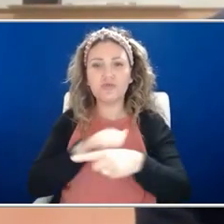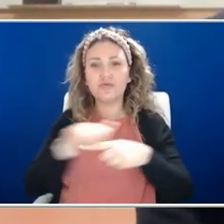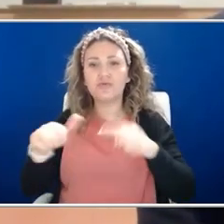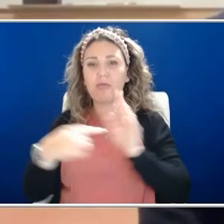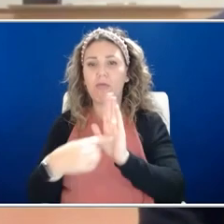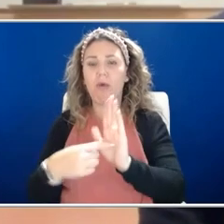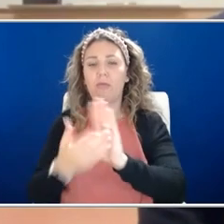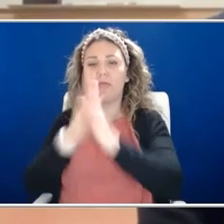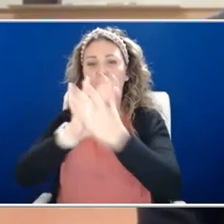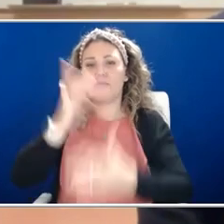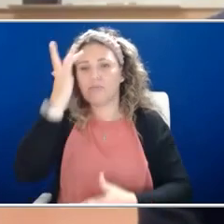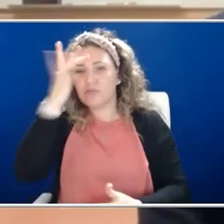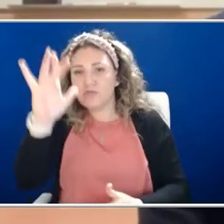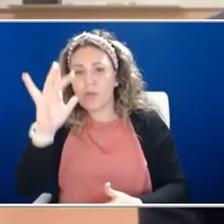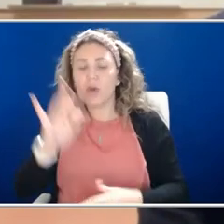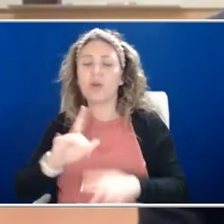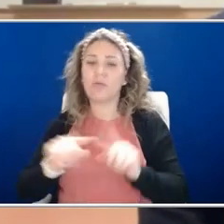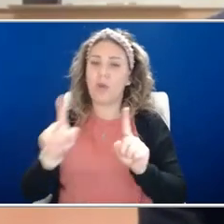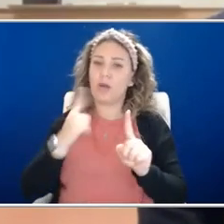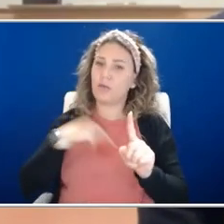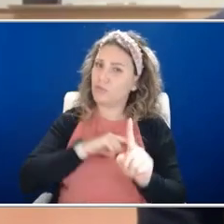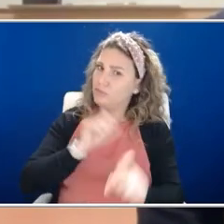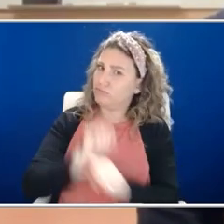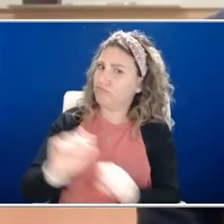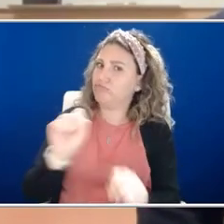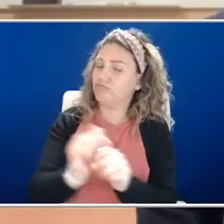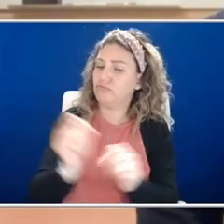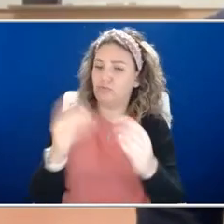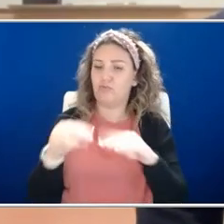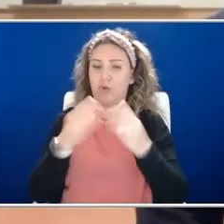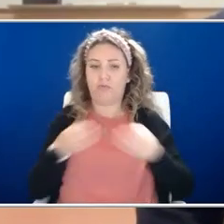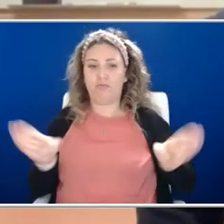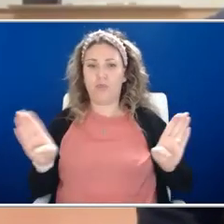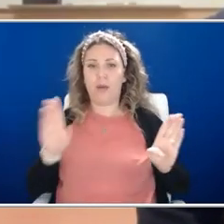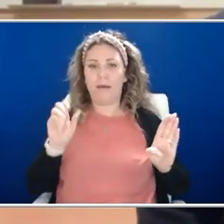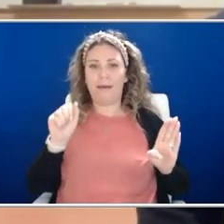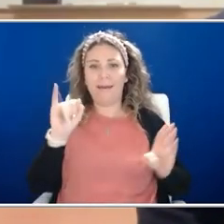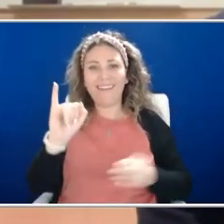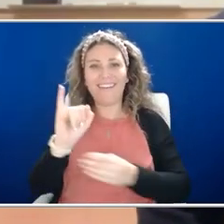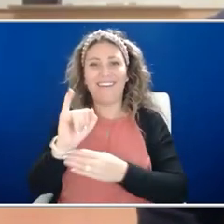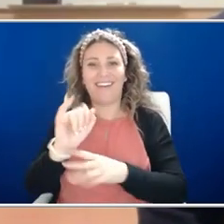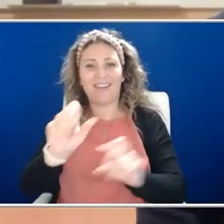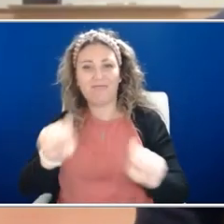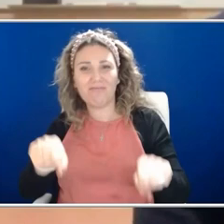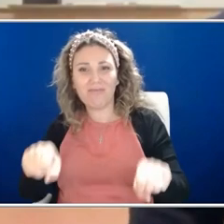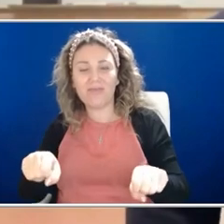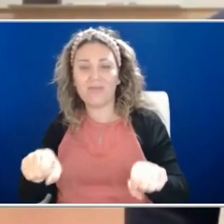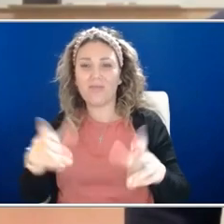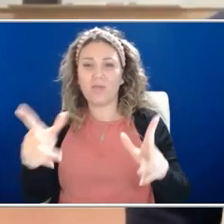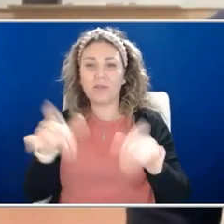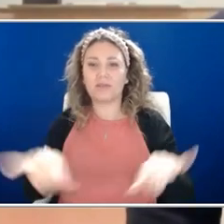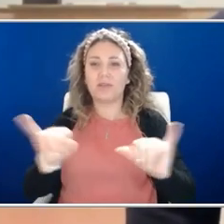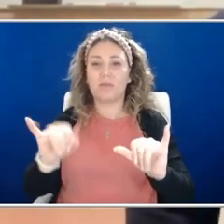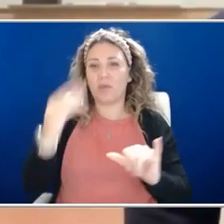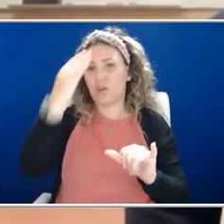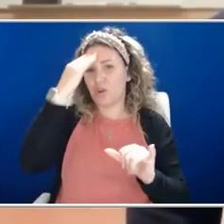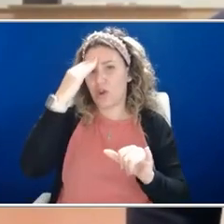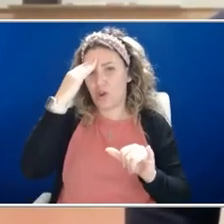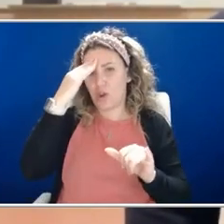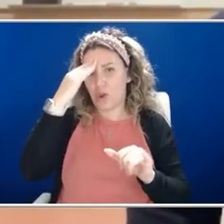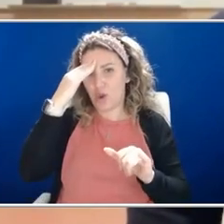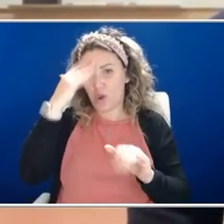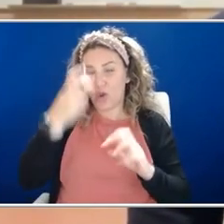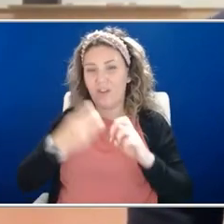smarter. But, you know, we are working towards a broader AI capabilities that so what's commonly known as a physics